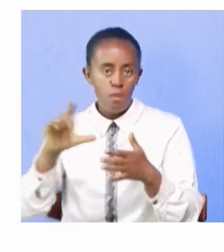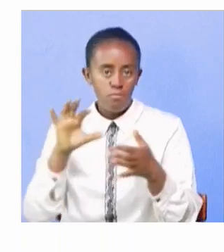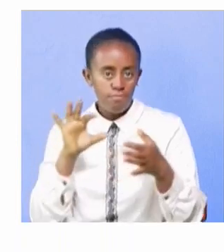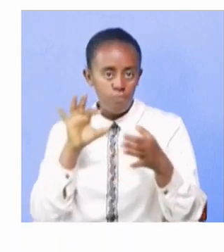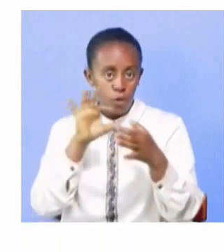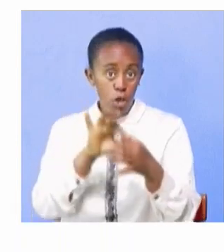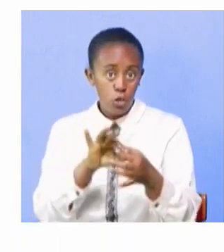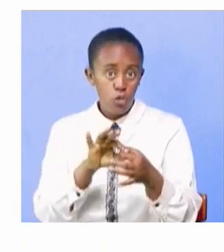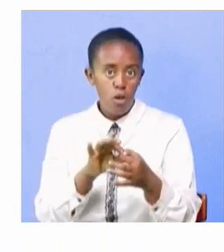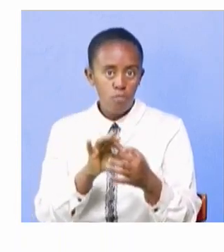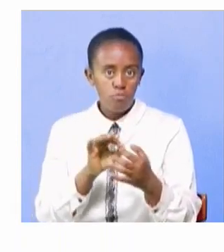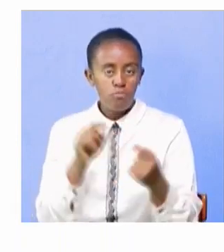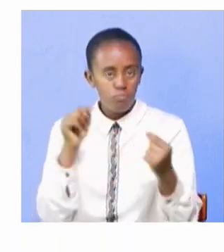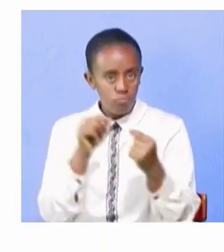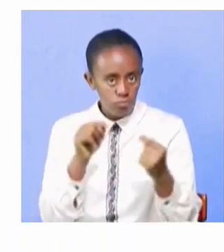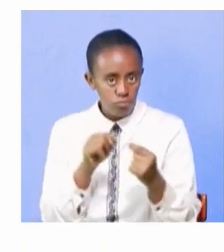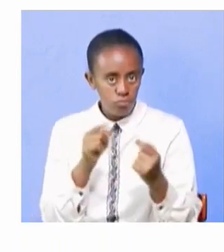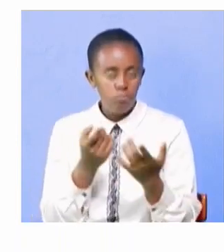antonyms.